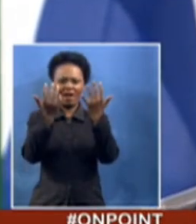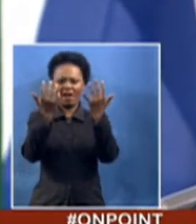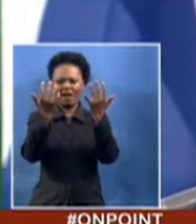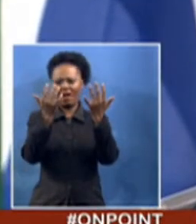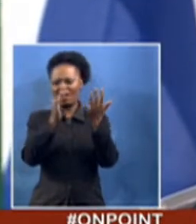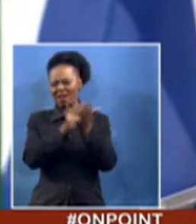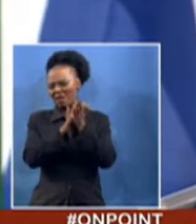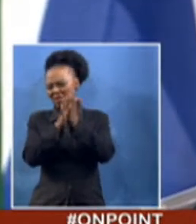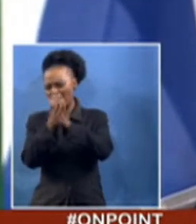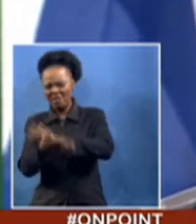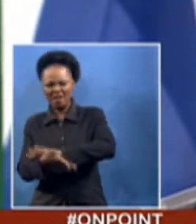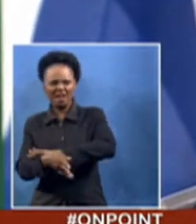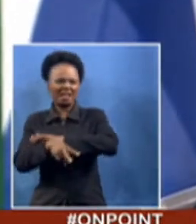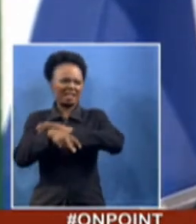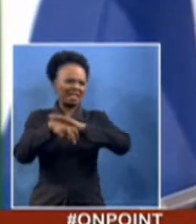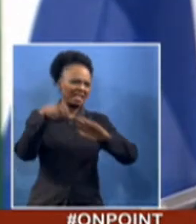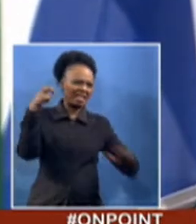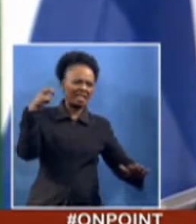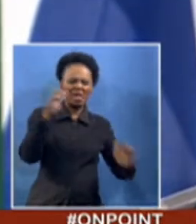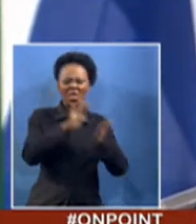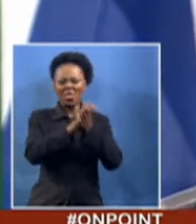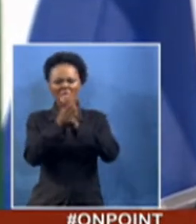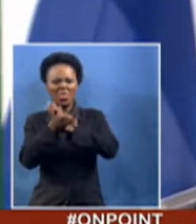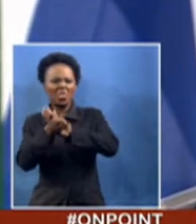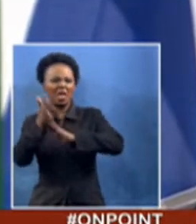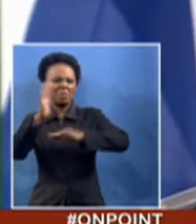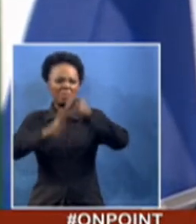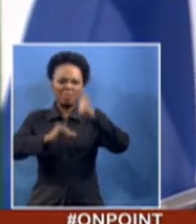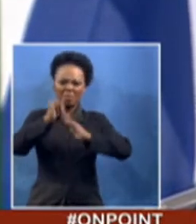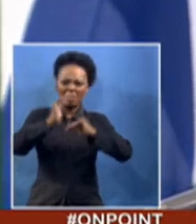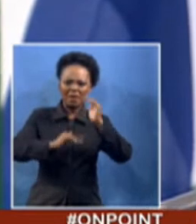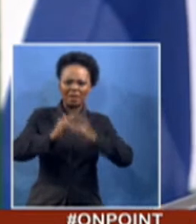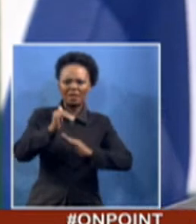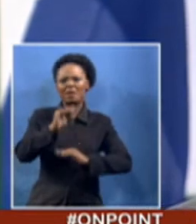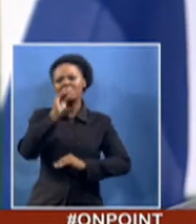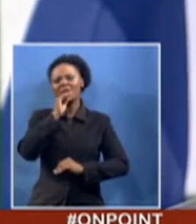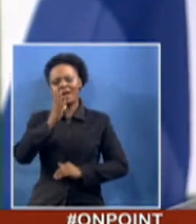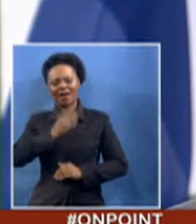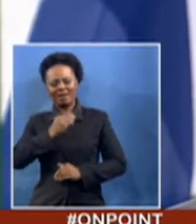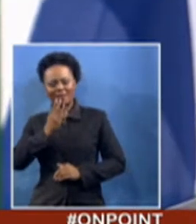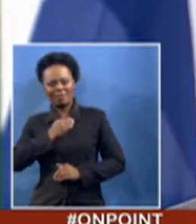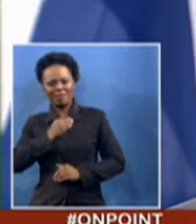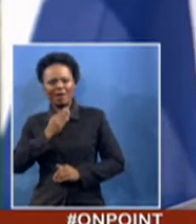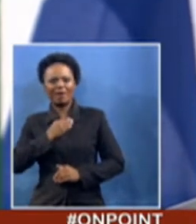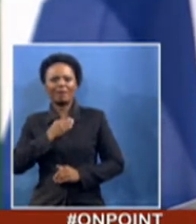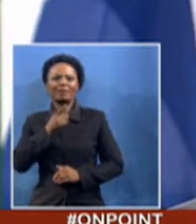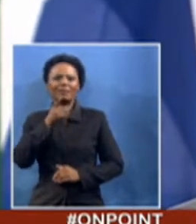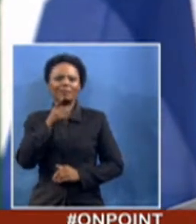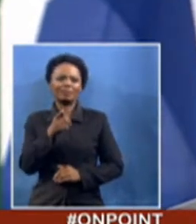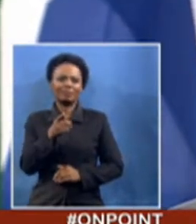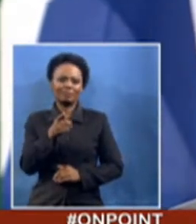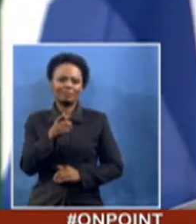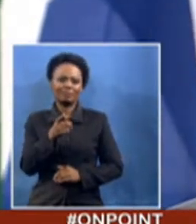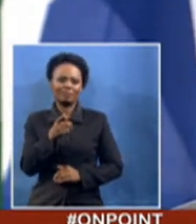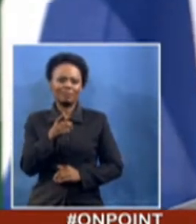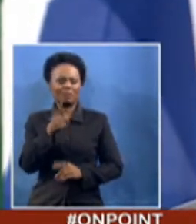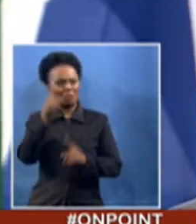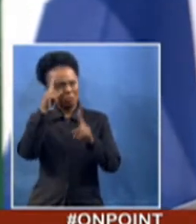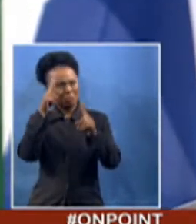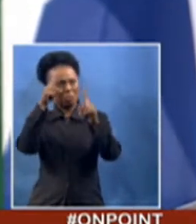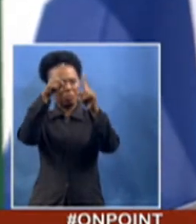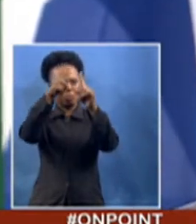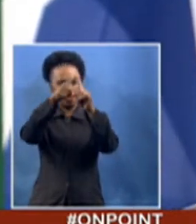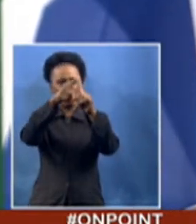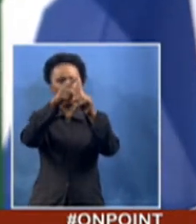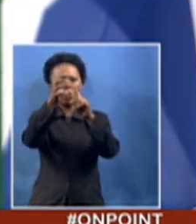destruction of property, we are undermining the very cause that we seek to advance. We